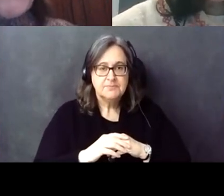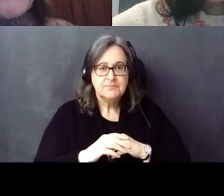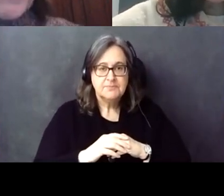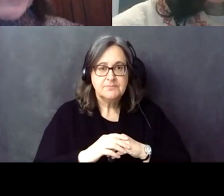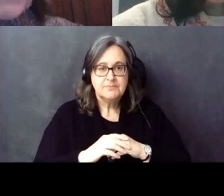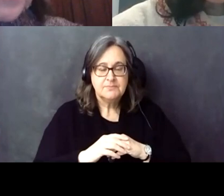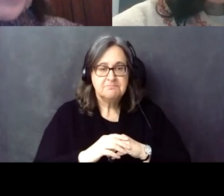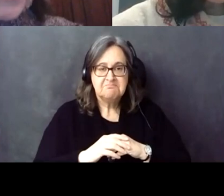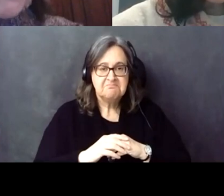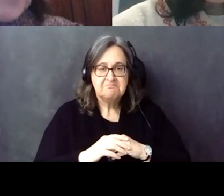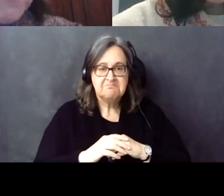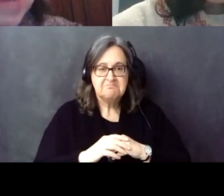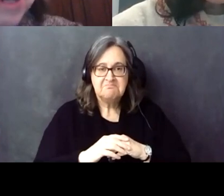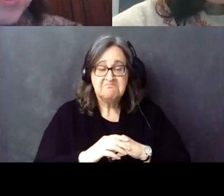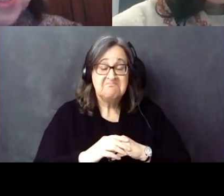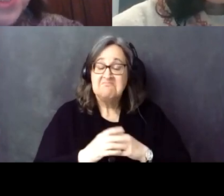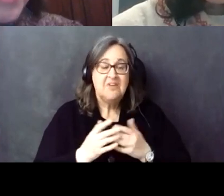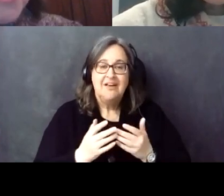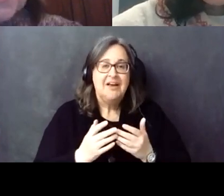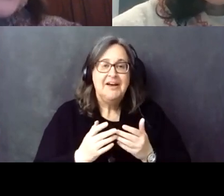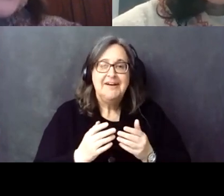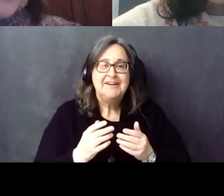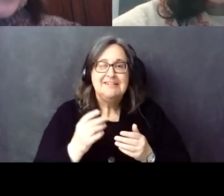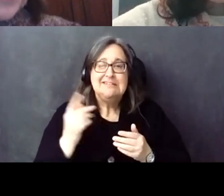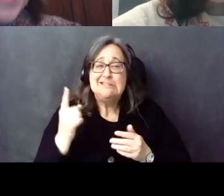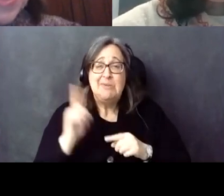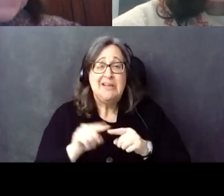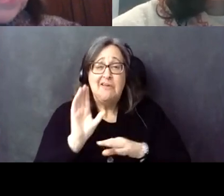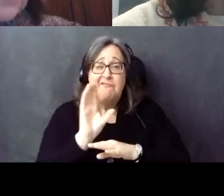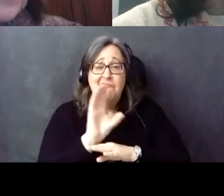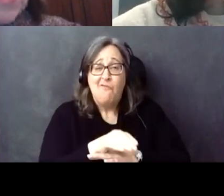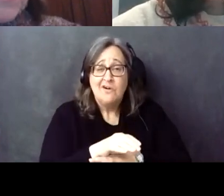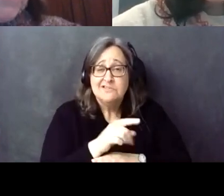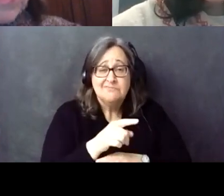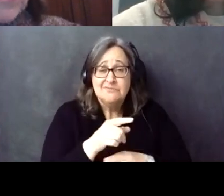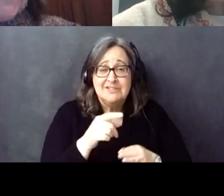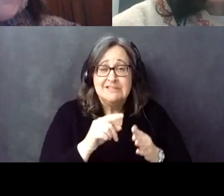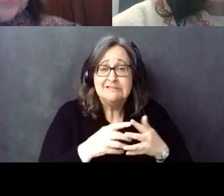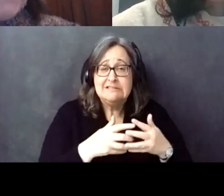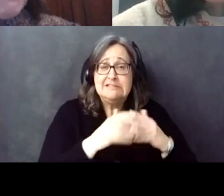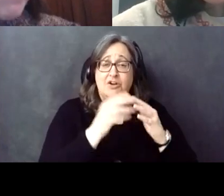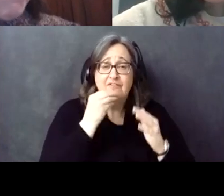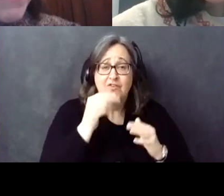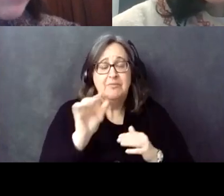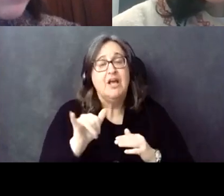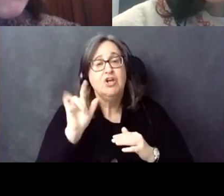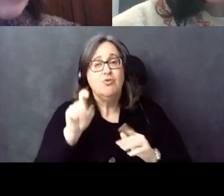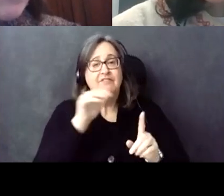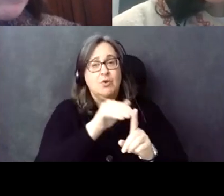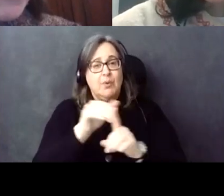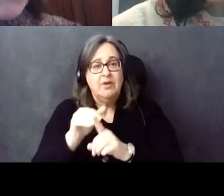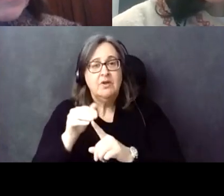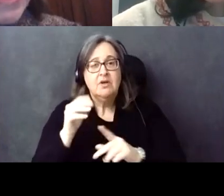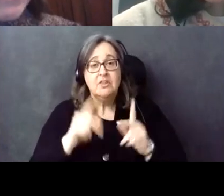they can't force anyone to start a food pantry. You have to go to them. So if the people in the